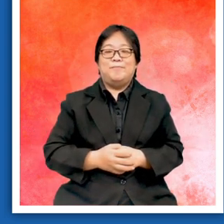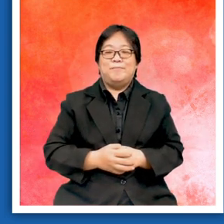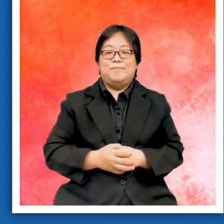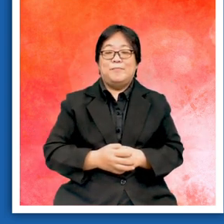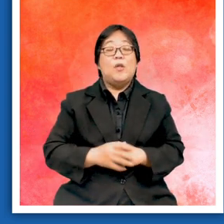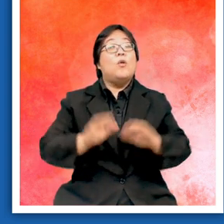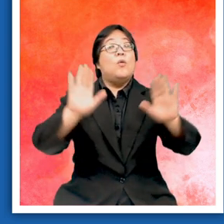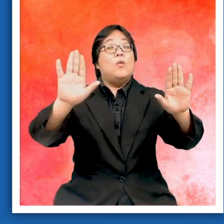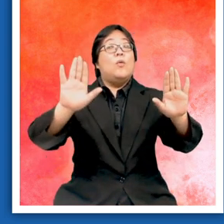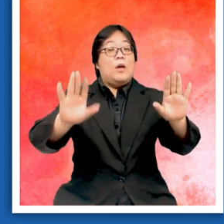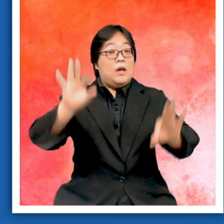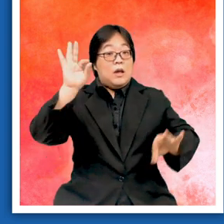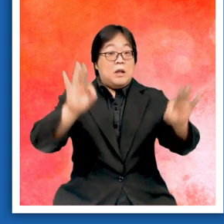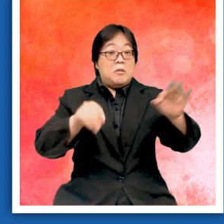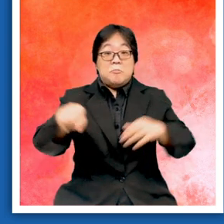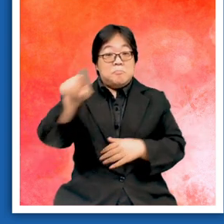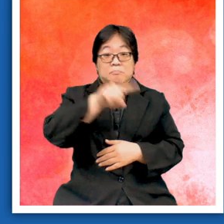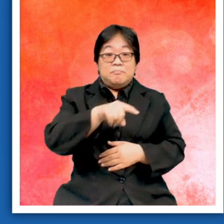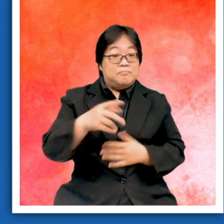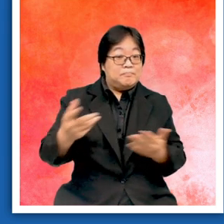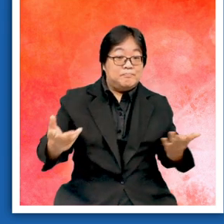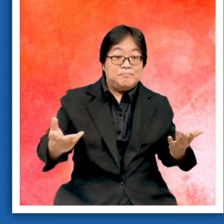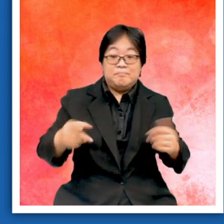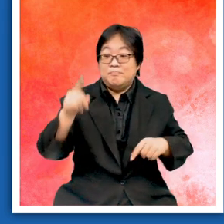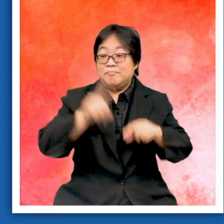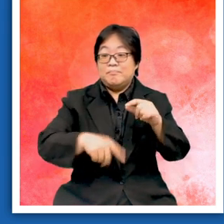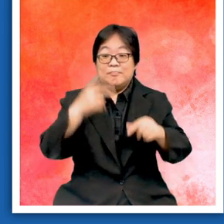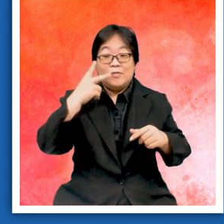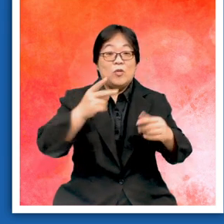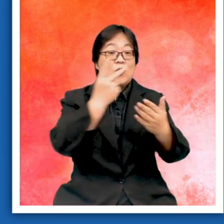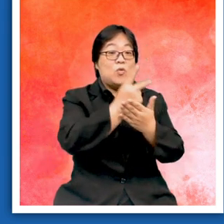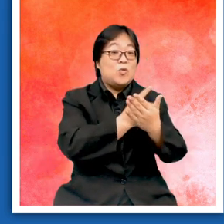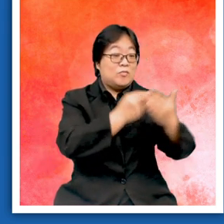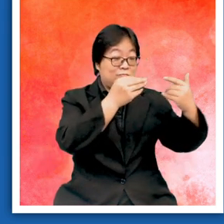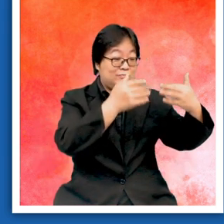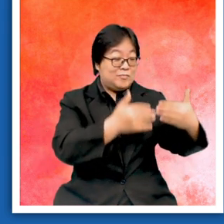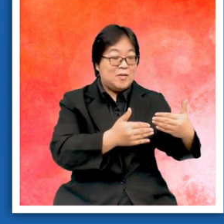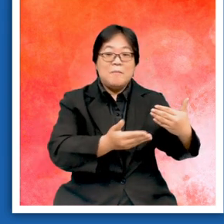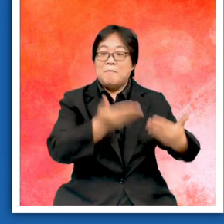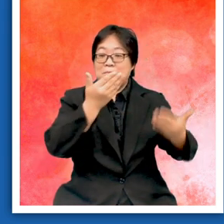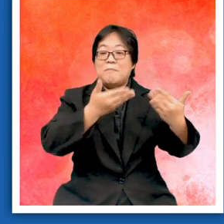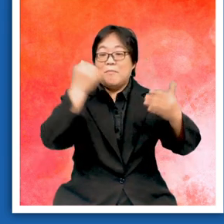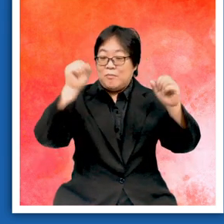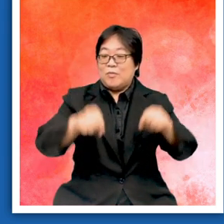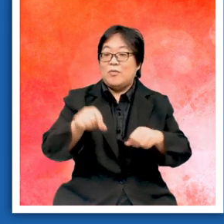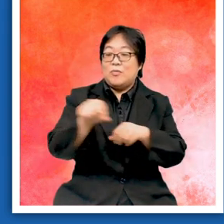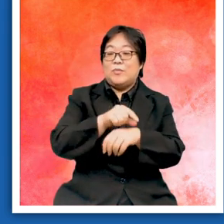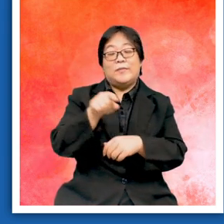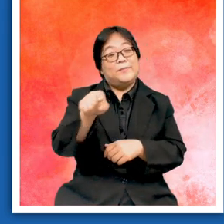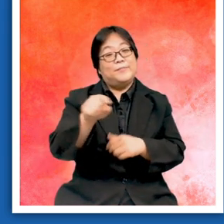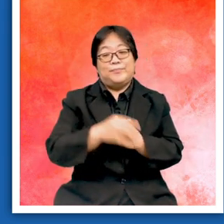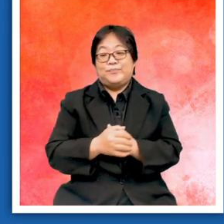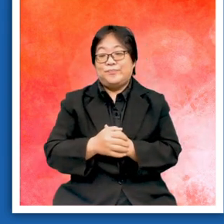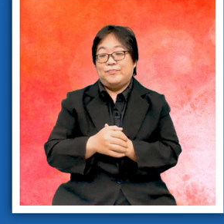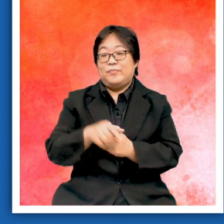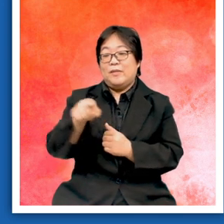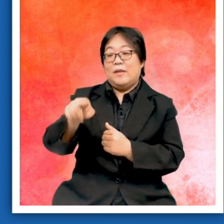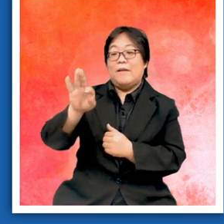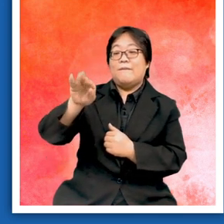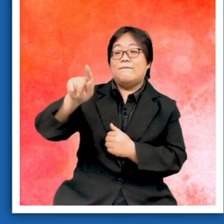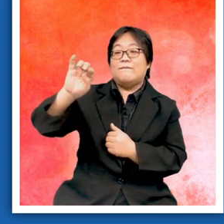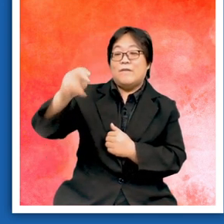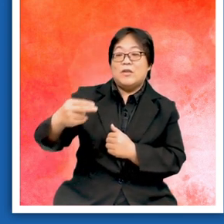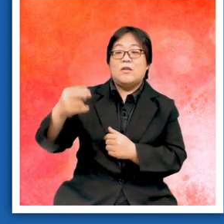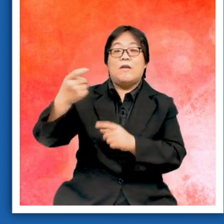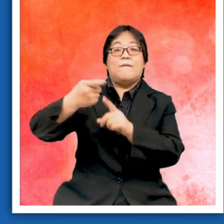Oh, by the way, if you're not able to see a course here, you might want to use this function, fetch from